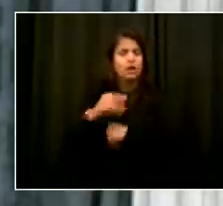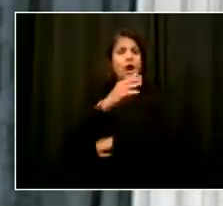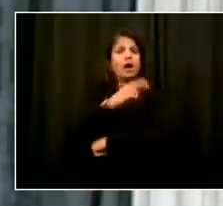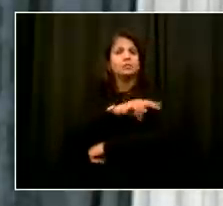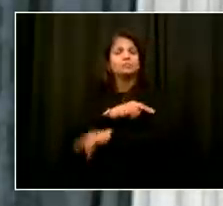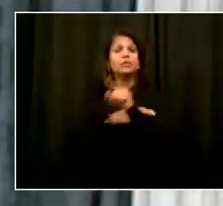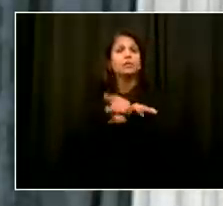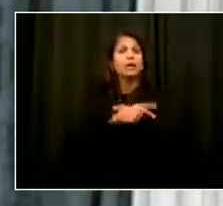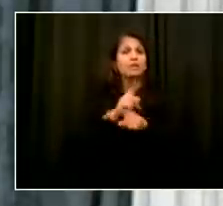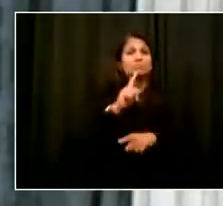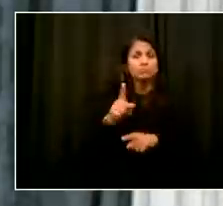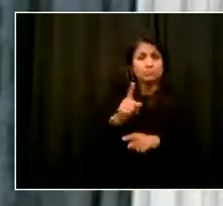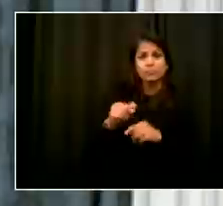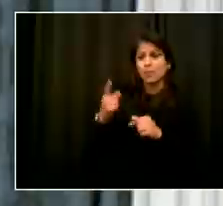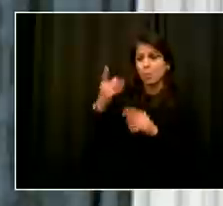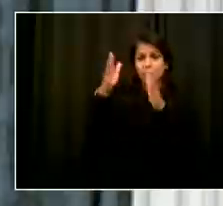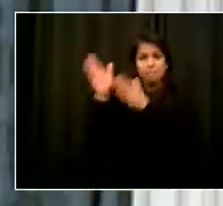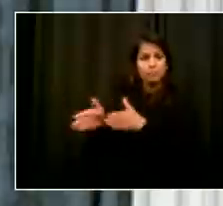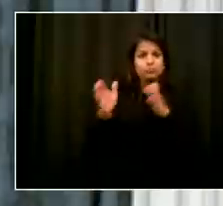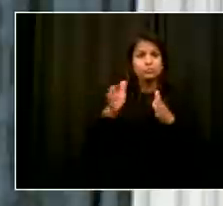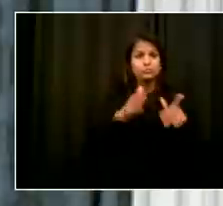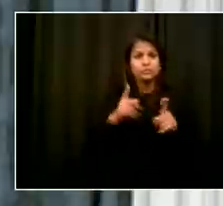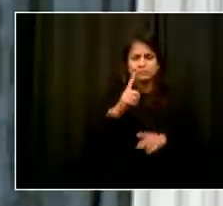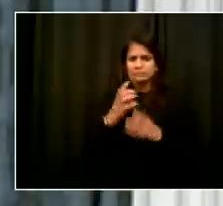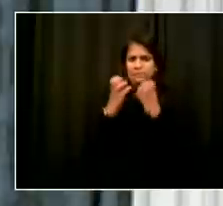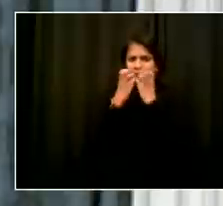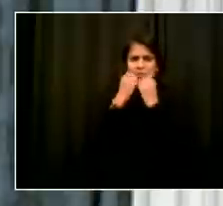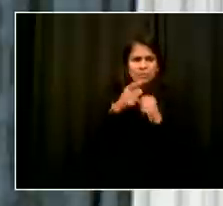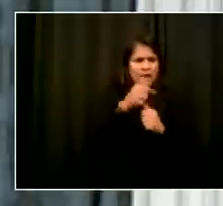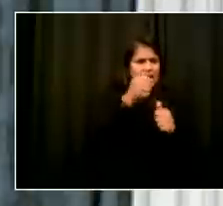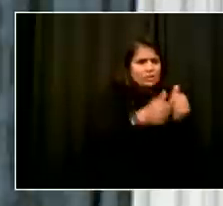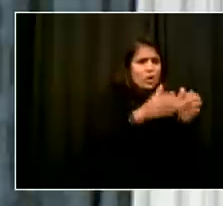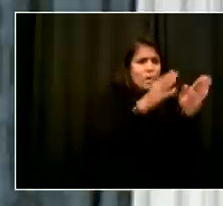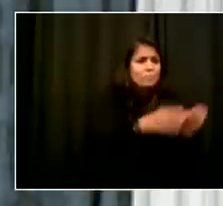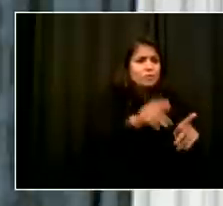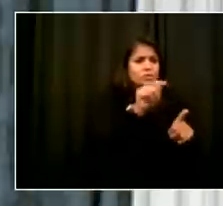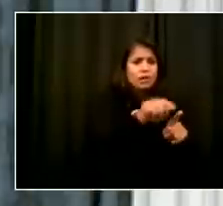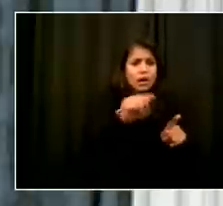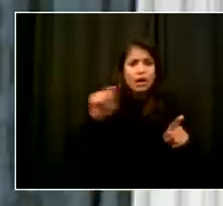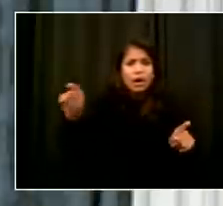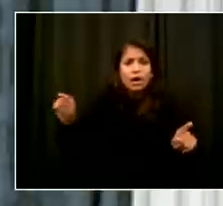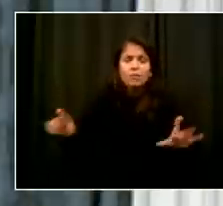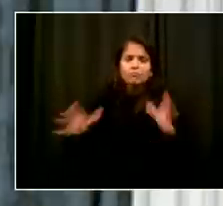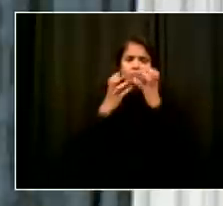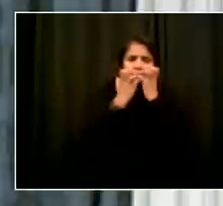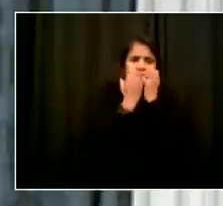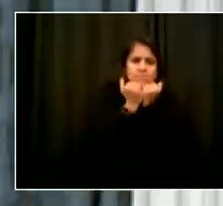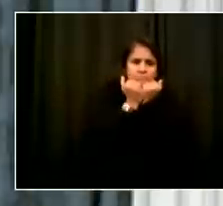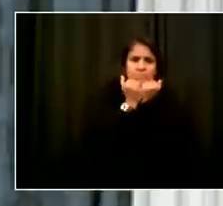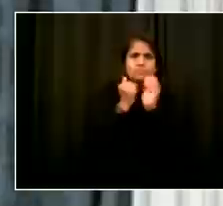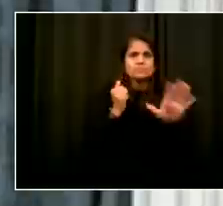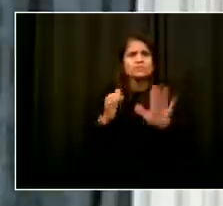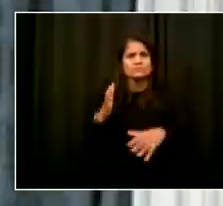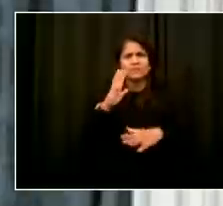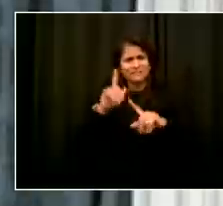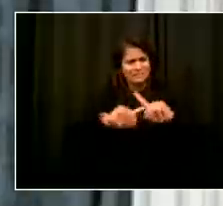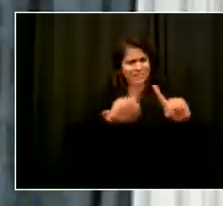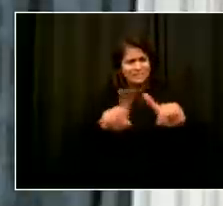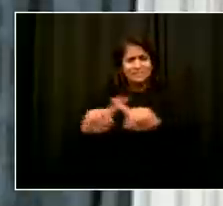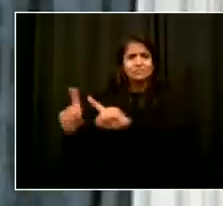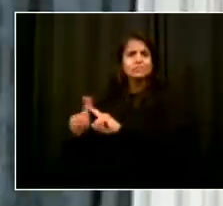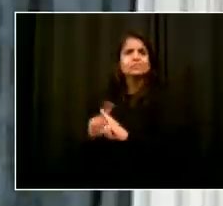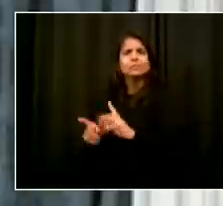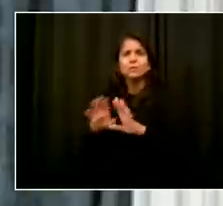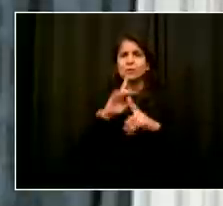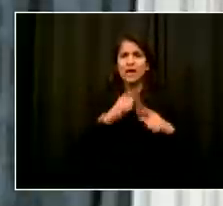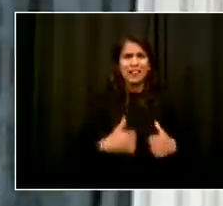and a household distraught. I know this because I've seen it with my own eyes. I remember the concern that I felt for my